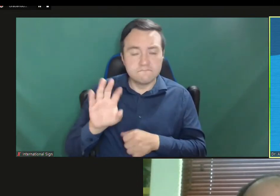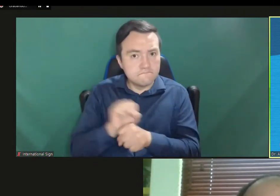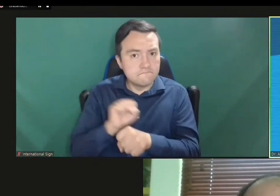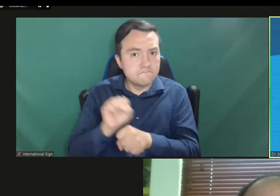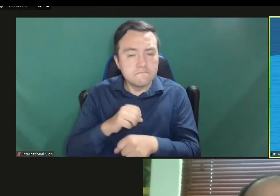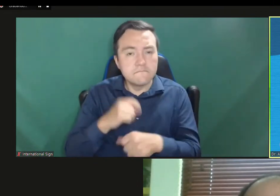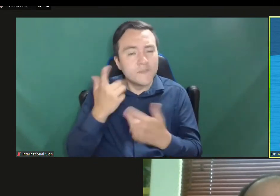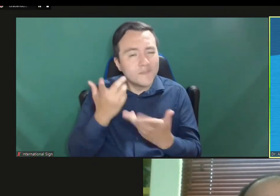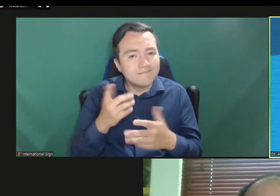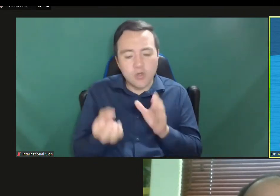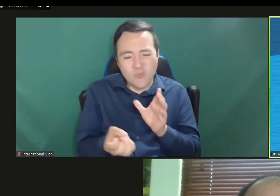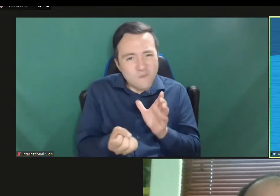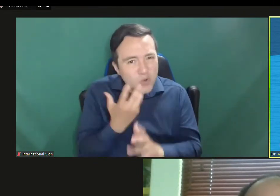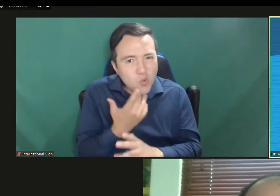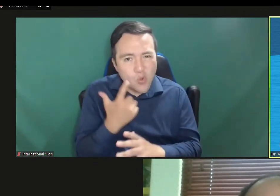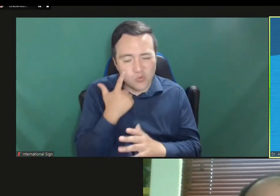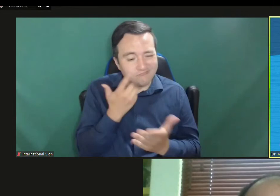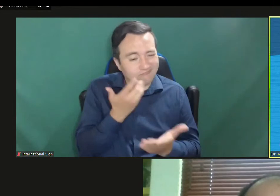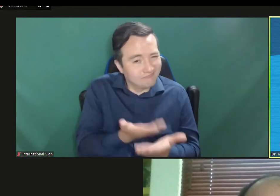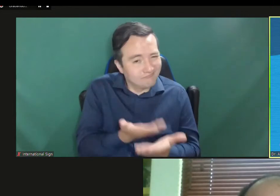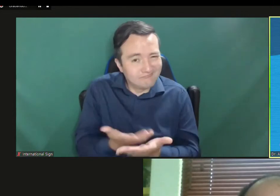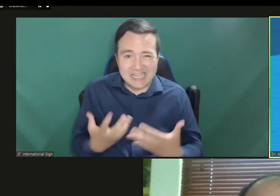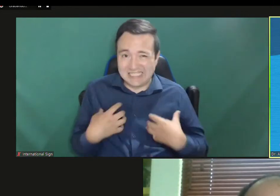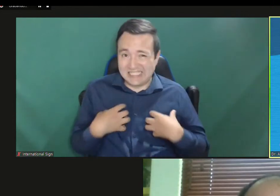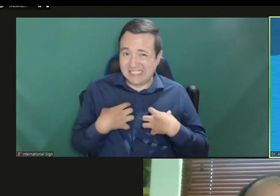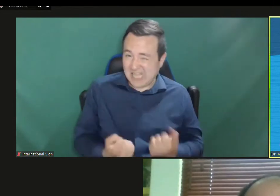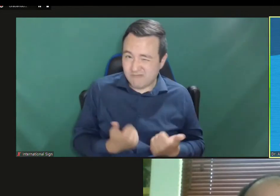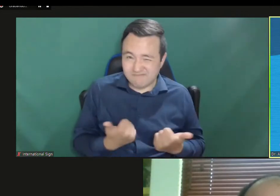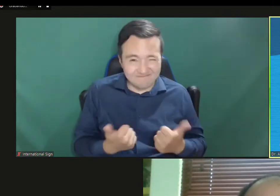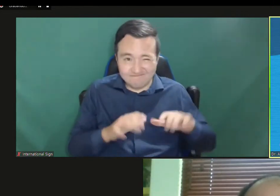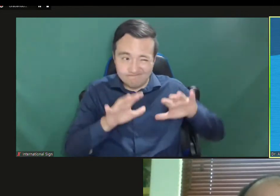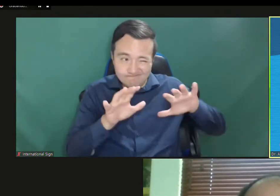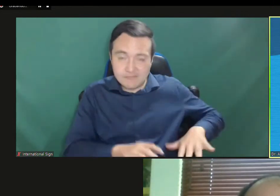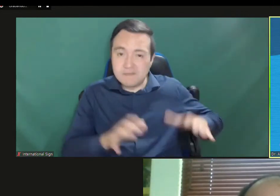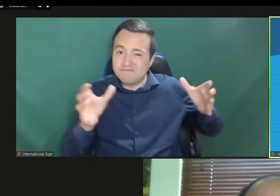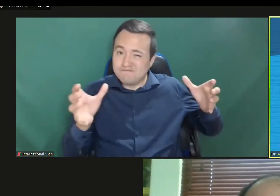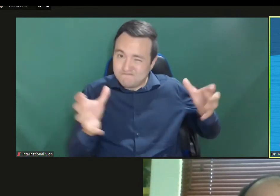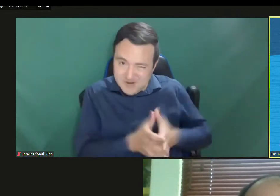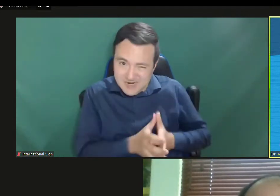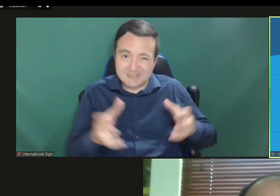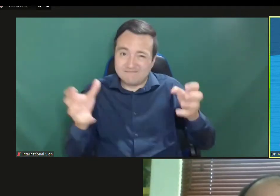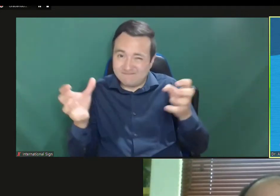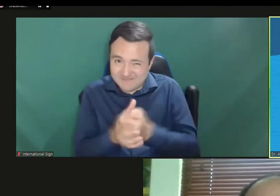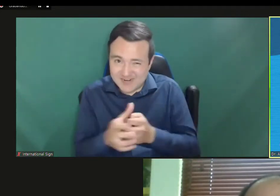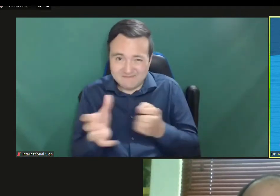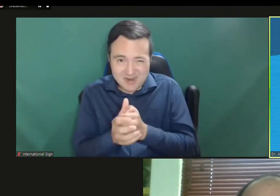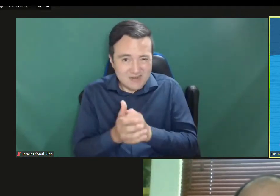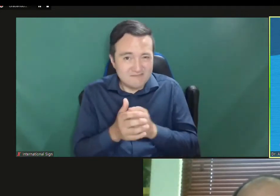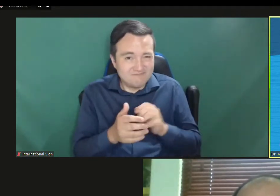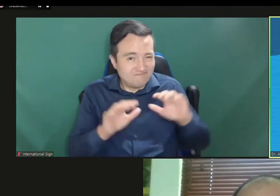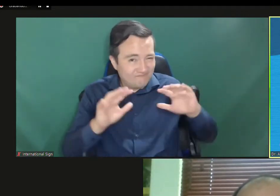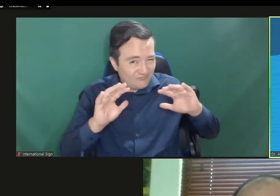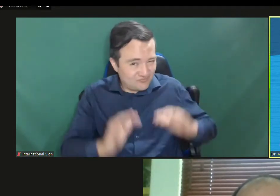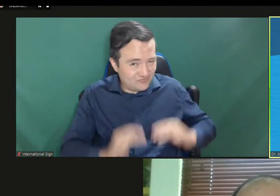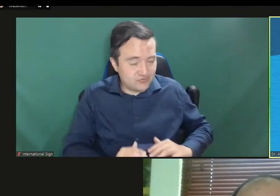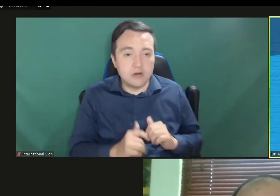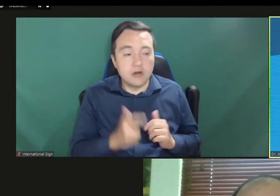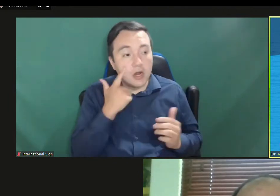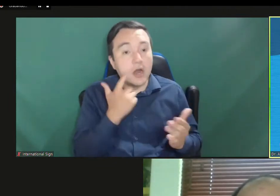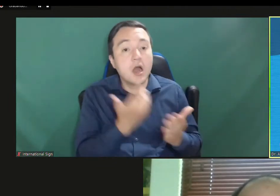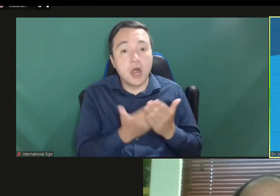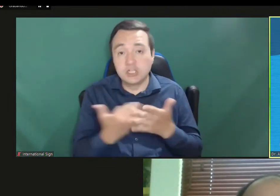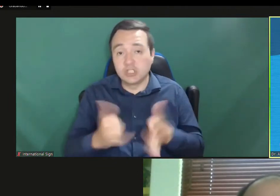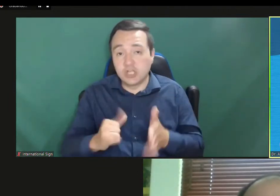case in the approval of the first comprehensive tobacco control law in the Caribbean, and is currently supporting the implementation of